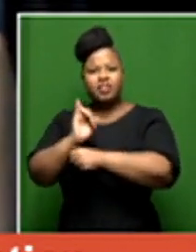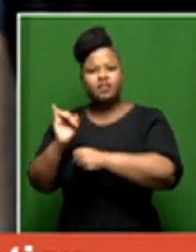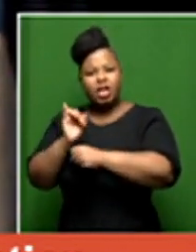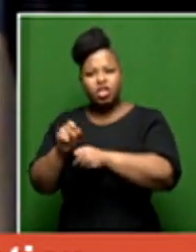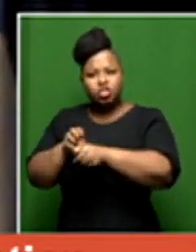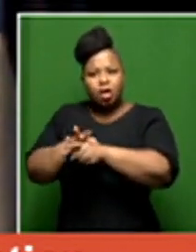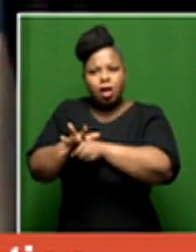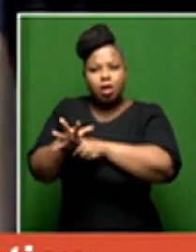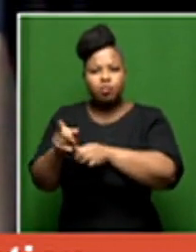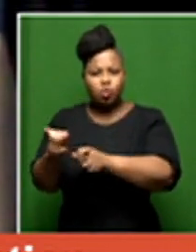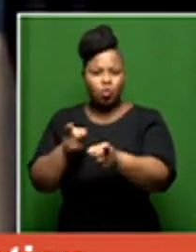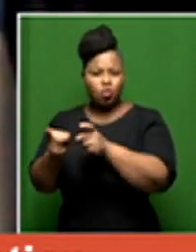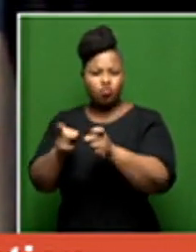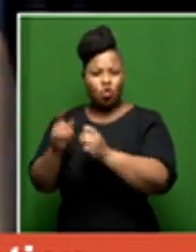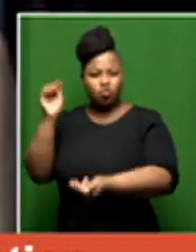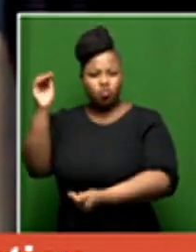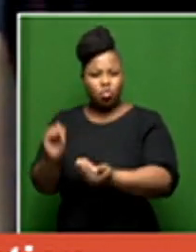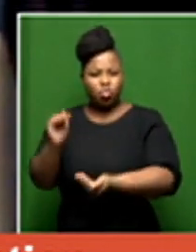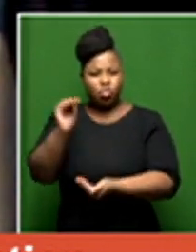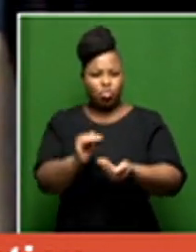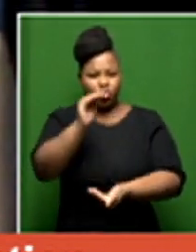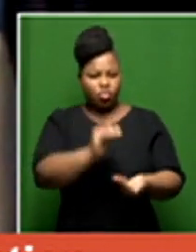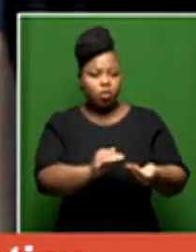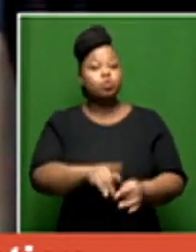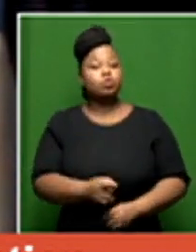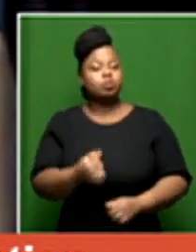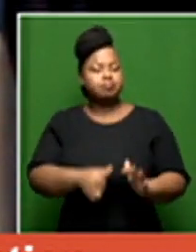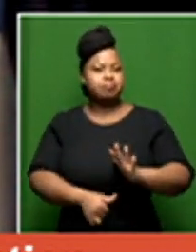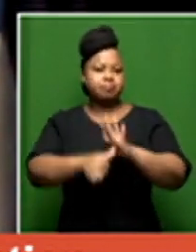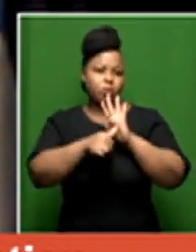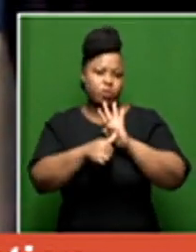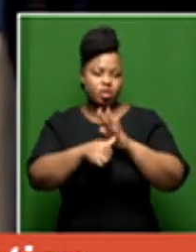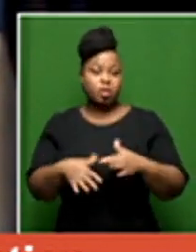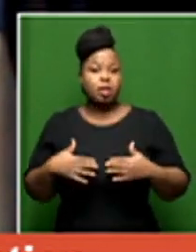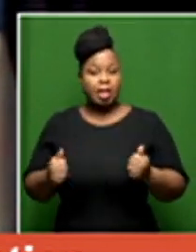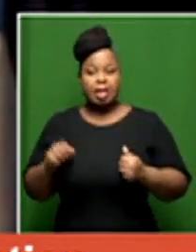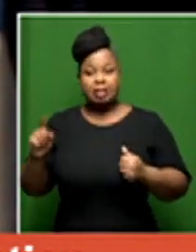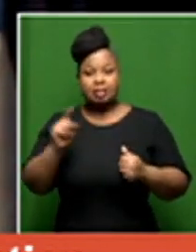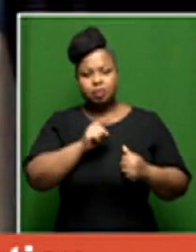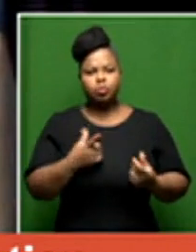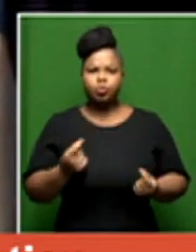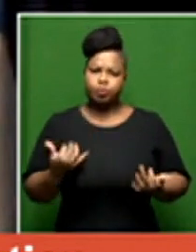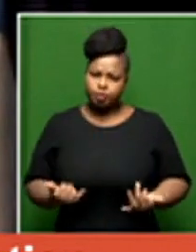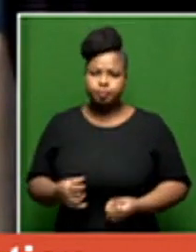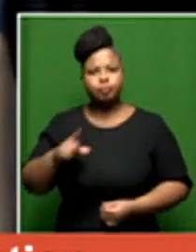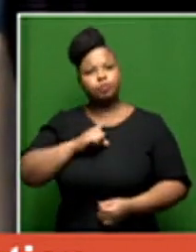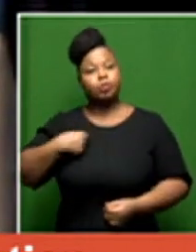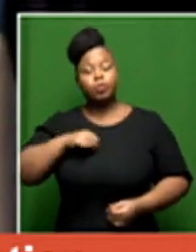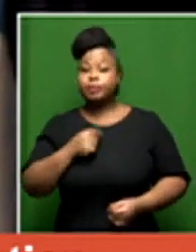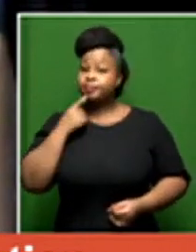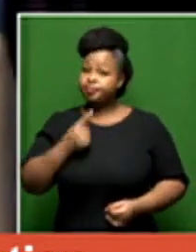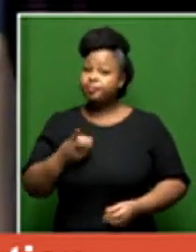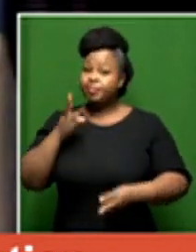So it is one of the important practice which health facilities are doing now. Hence, we are saying